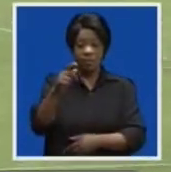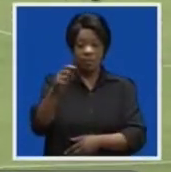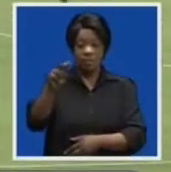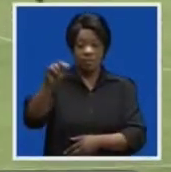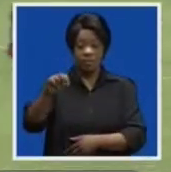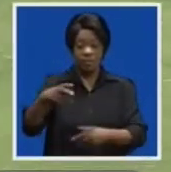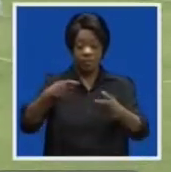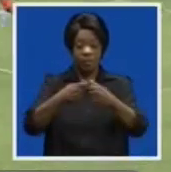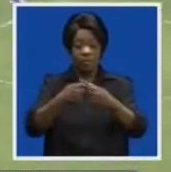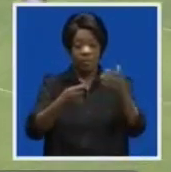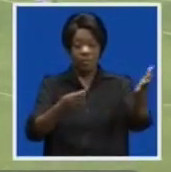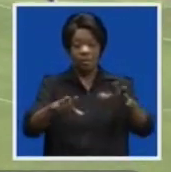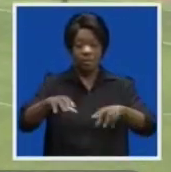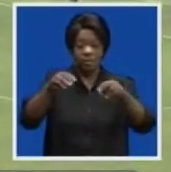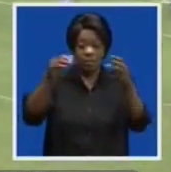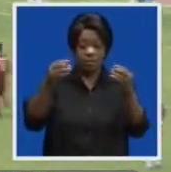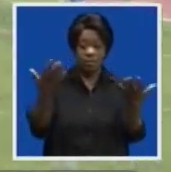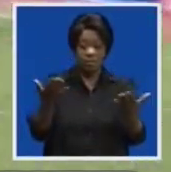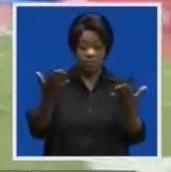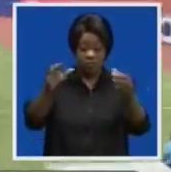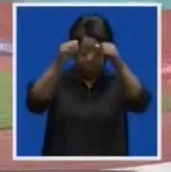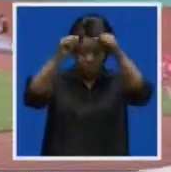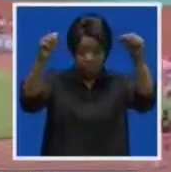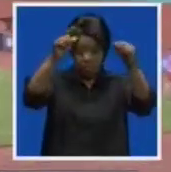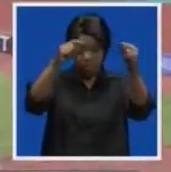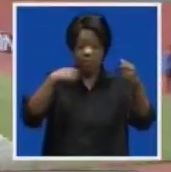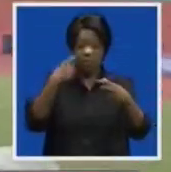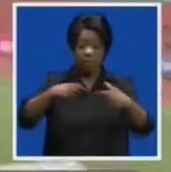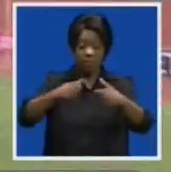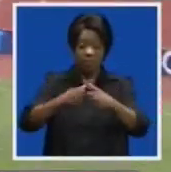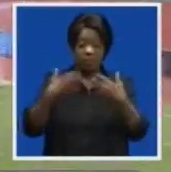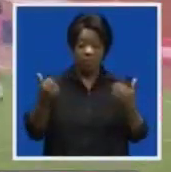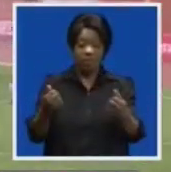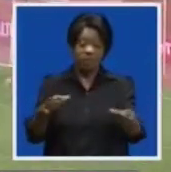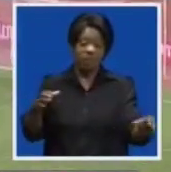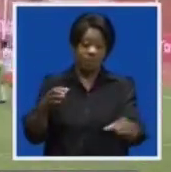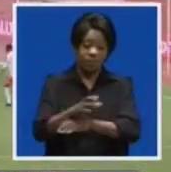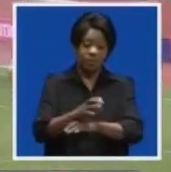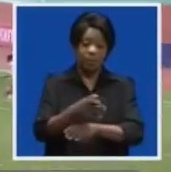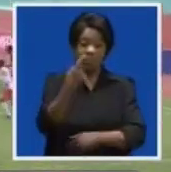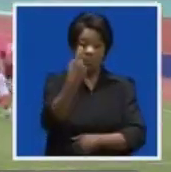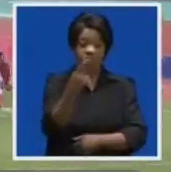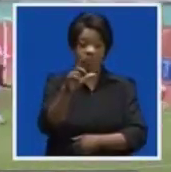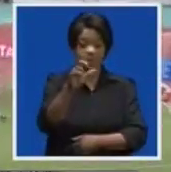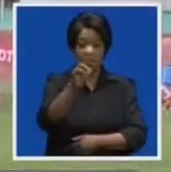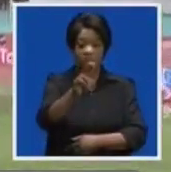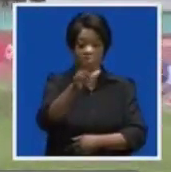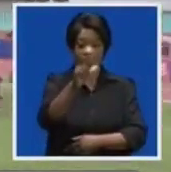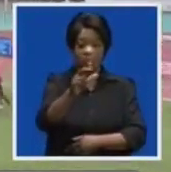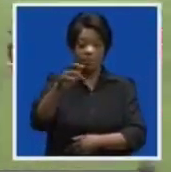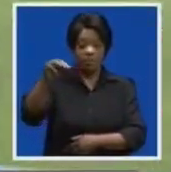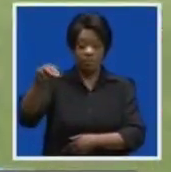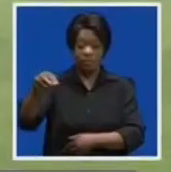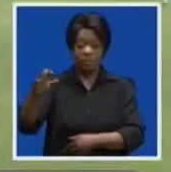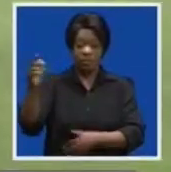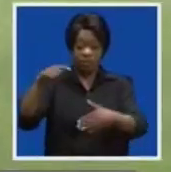soil. Zanako, who were cheered on by President Edgar Lungu, pushed for an equalizer and got one in the 23rd minute.